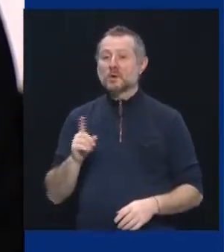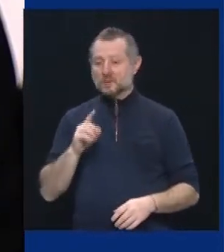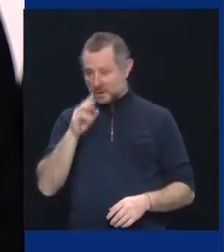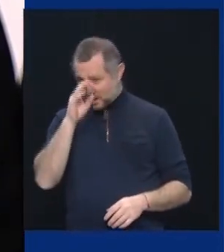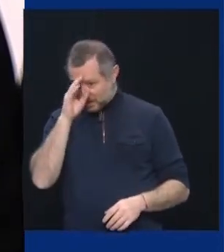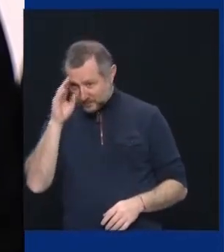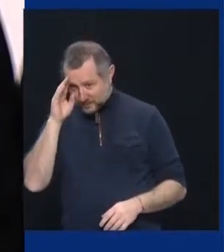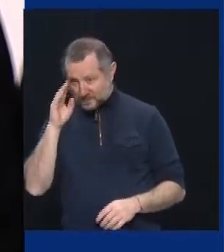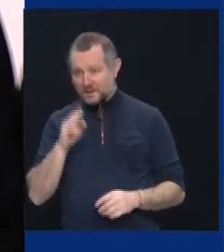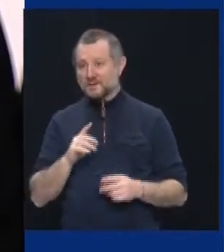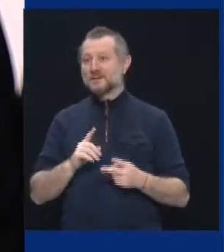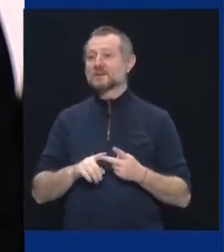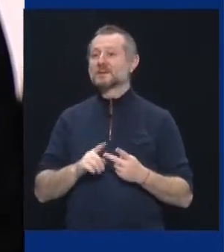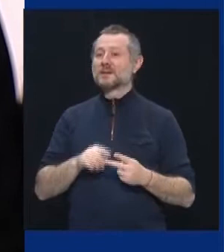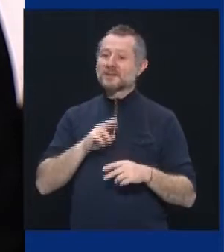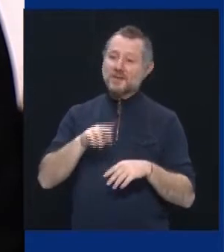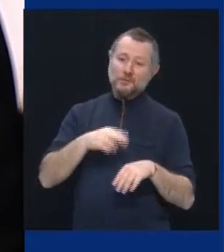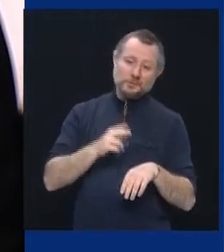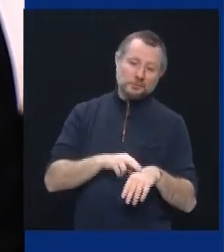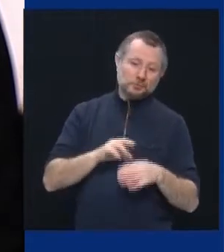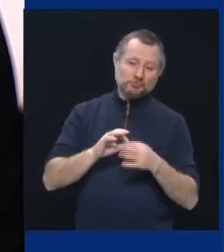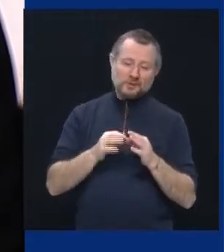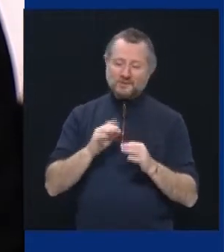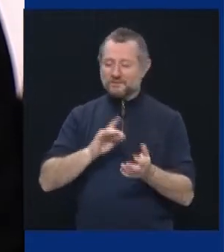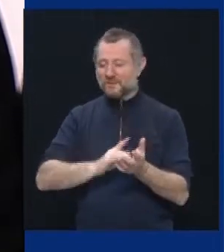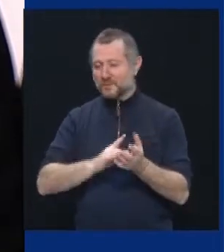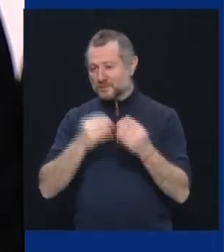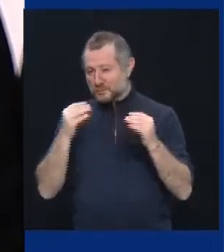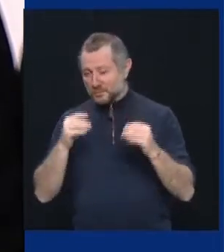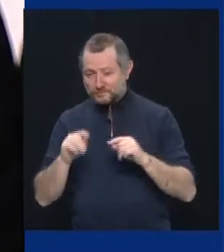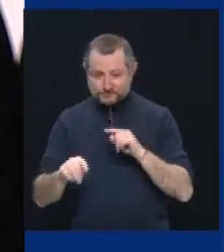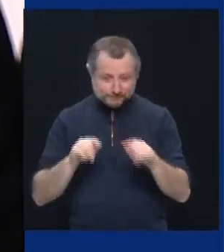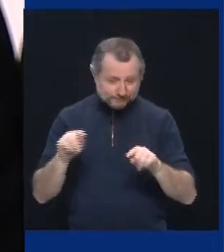pharmacies? He said, that sounds like